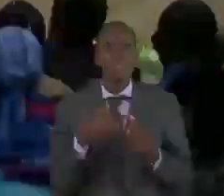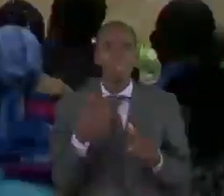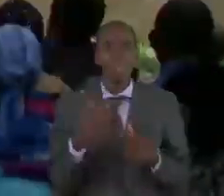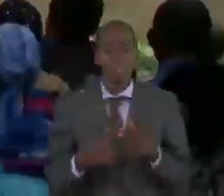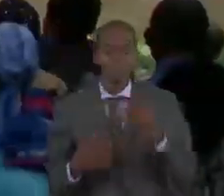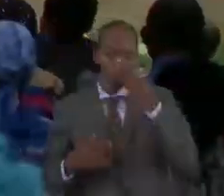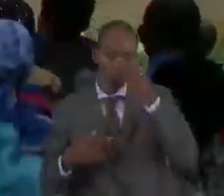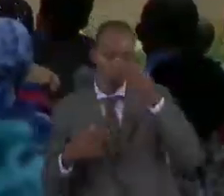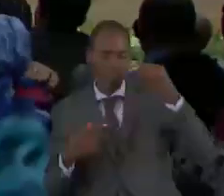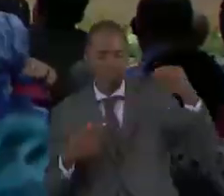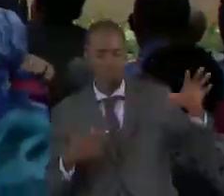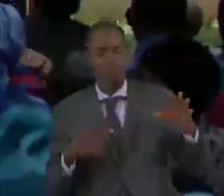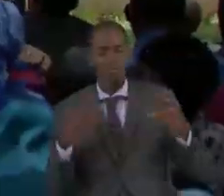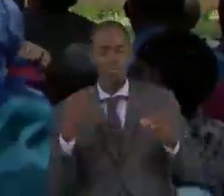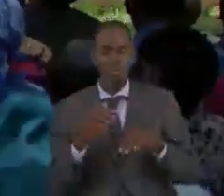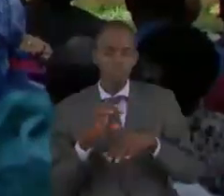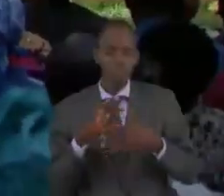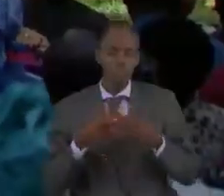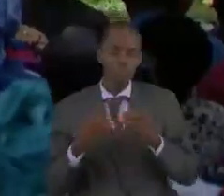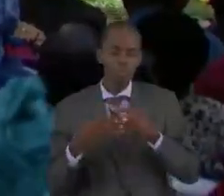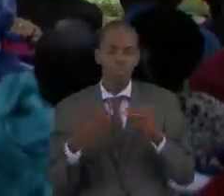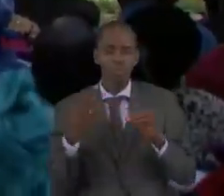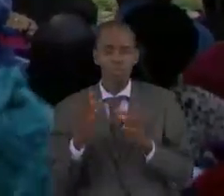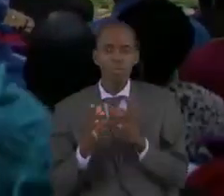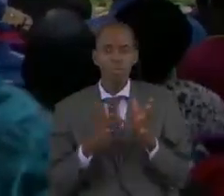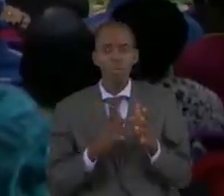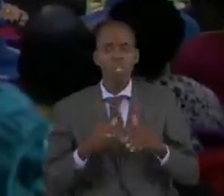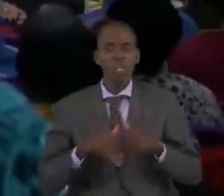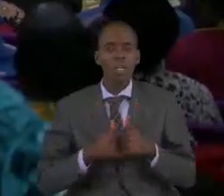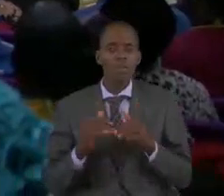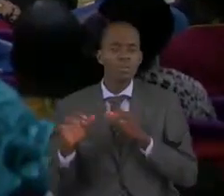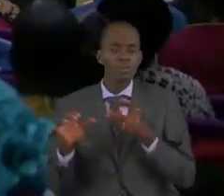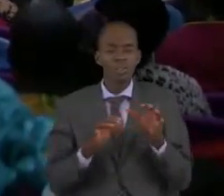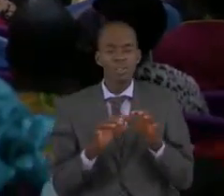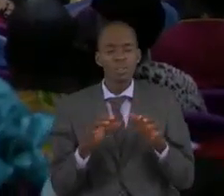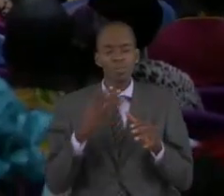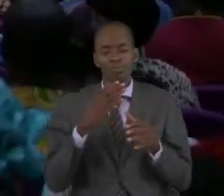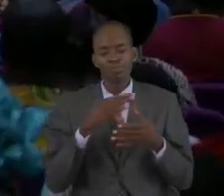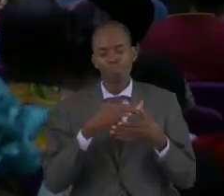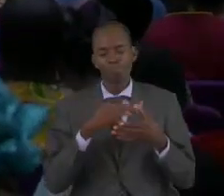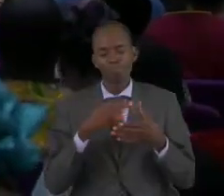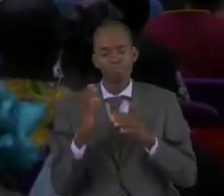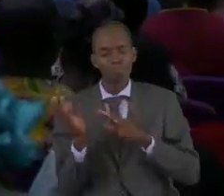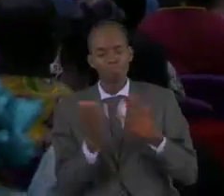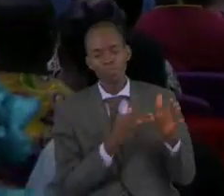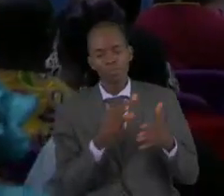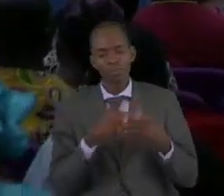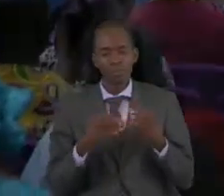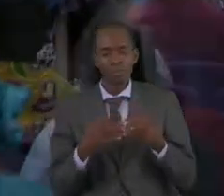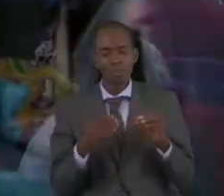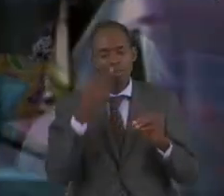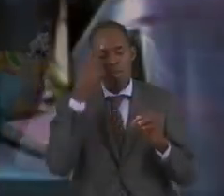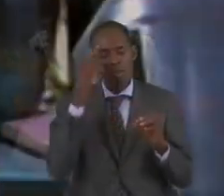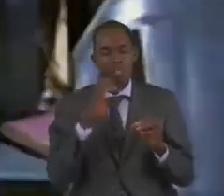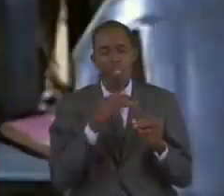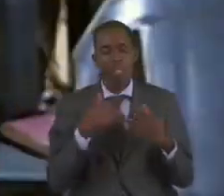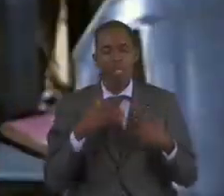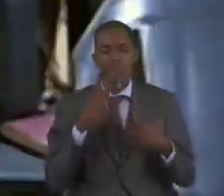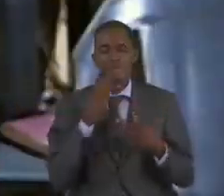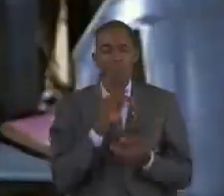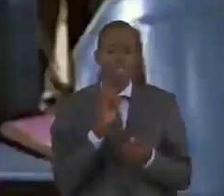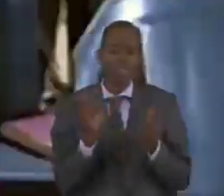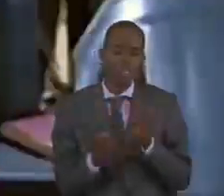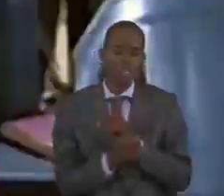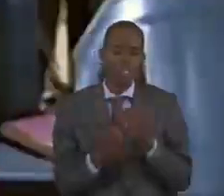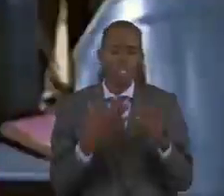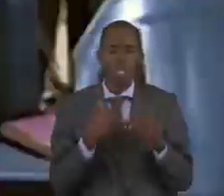the message of Christ? How could they profess to have been transformed and changed by Christ and at the